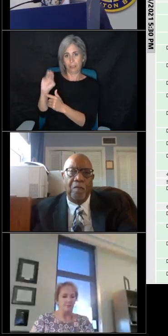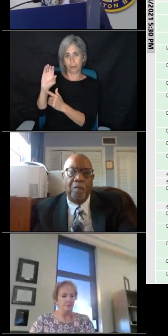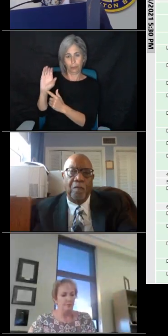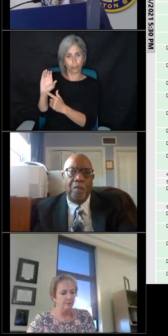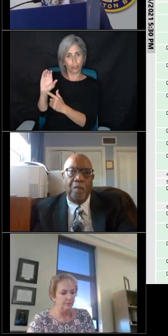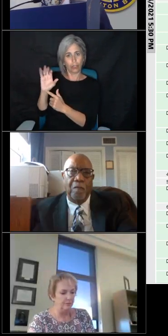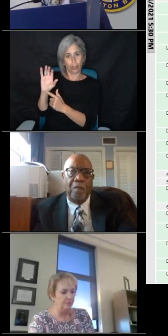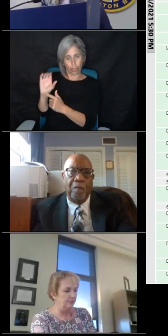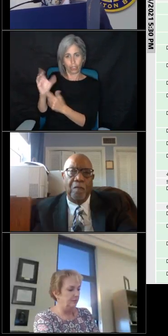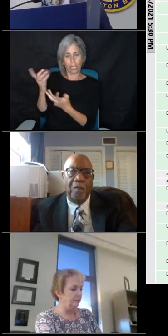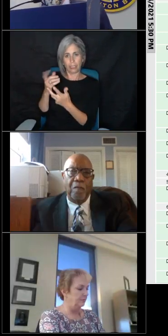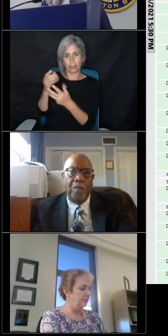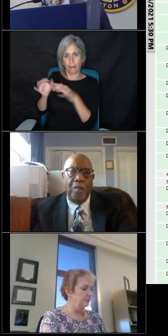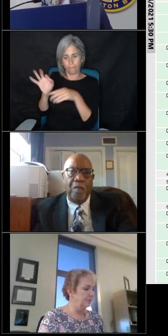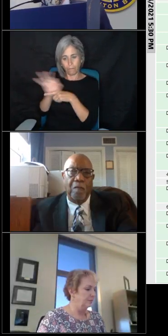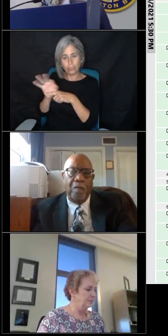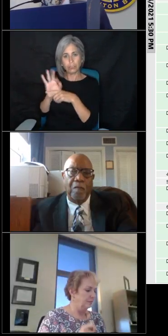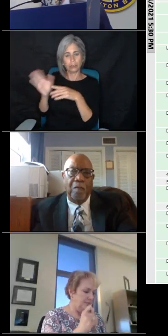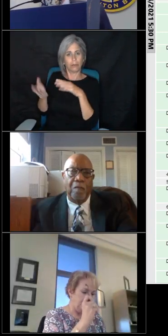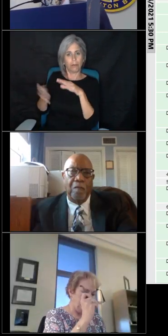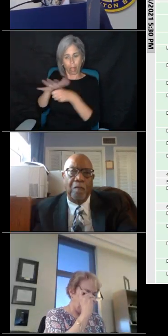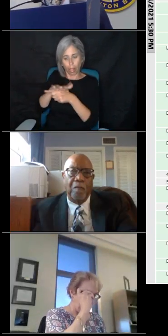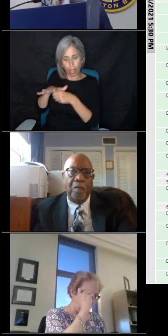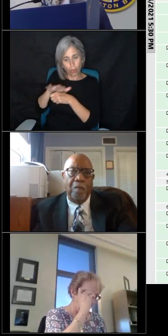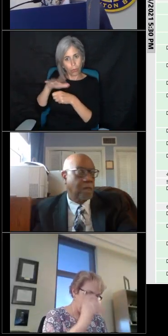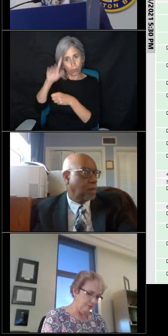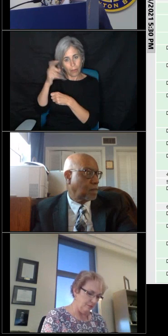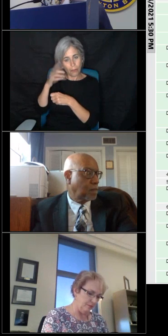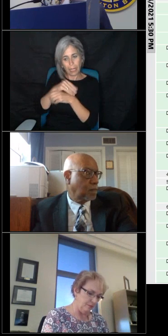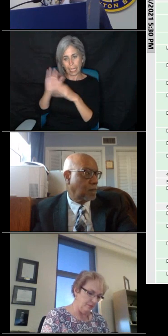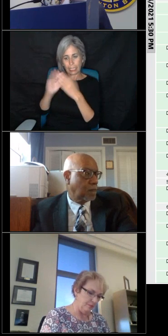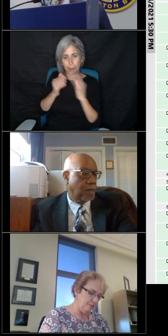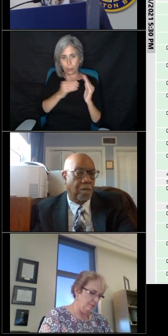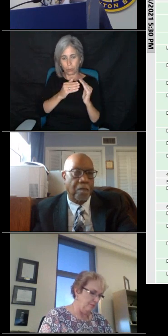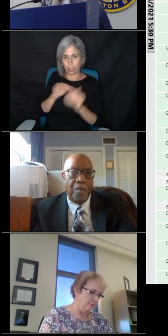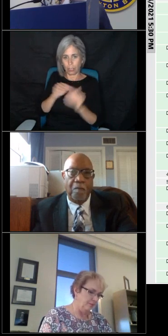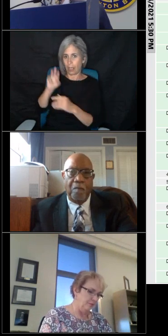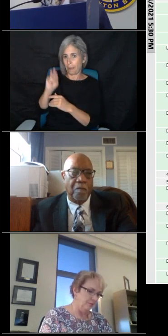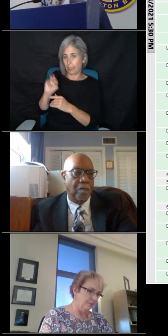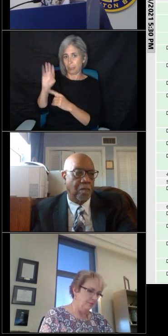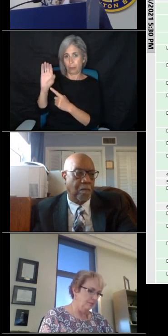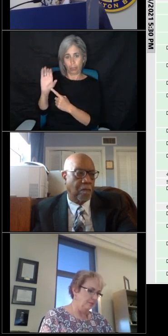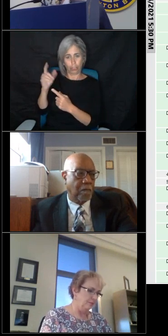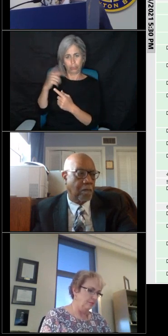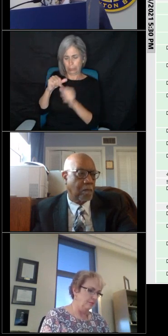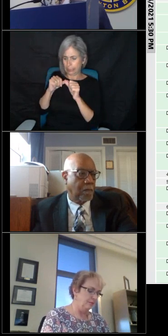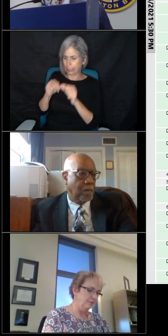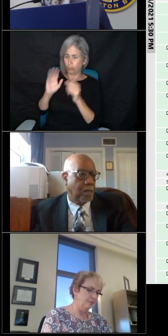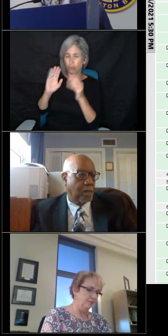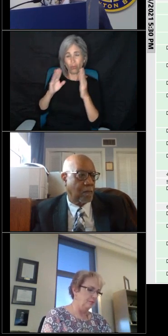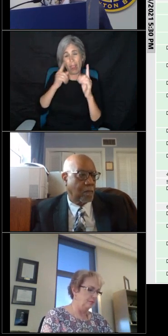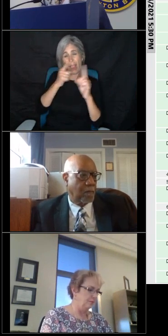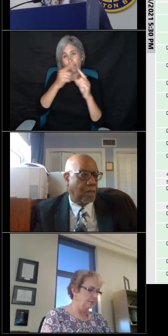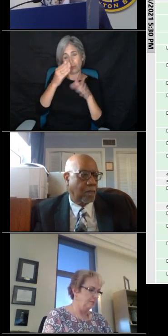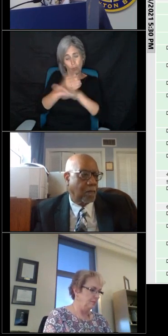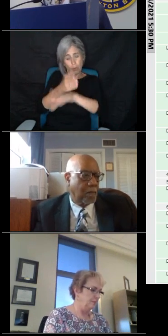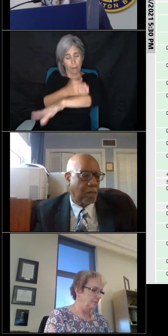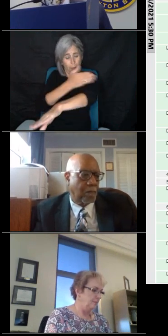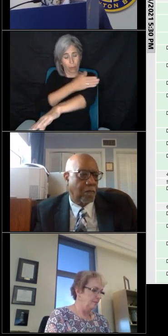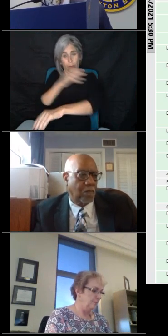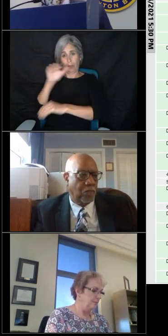informational center on functions of local government and community. Whereas municipal clerks continue to strive to improve the administration